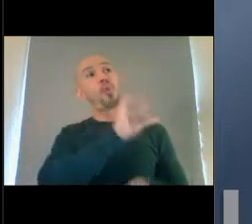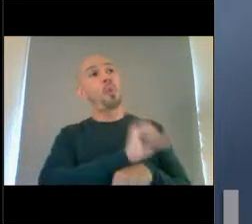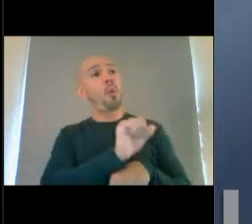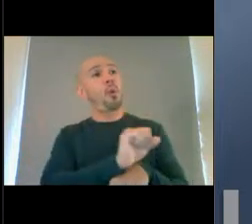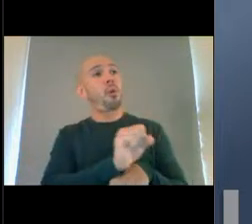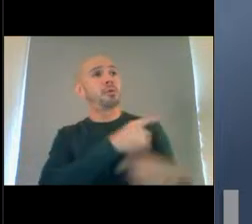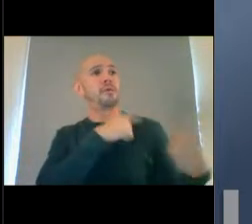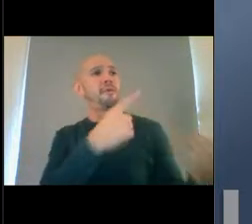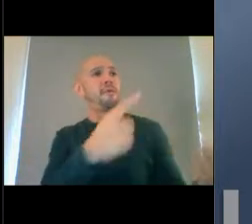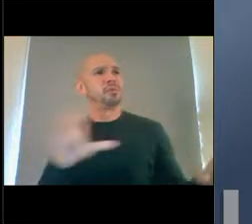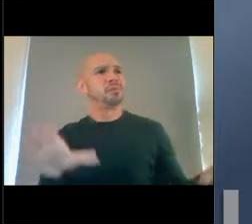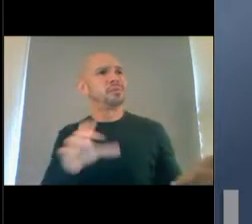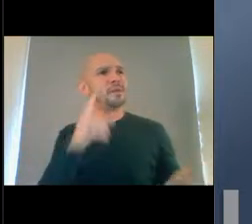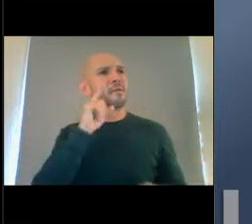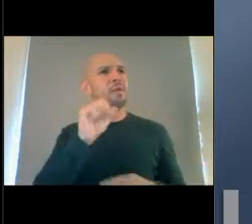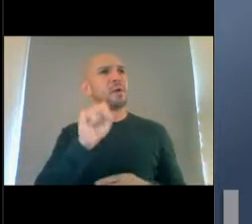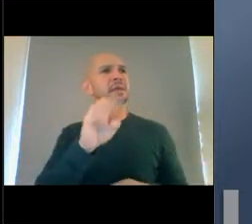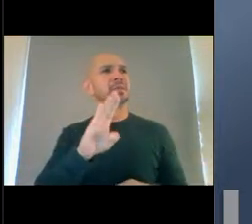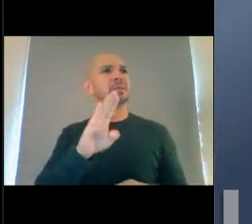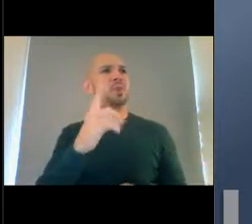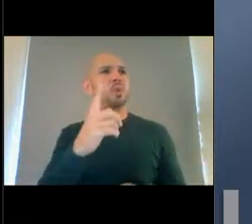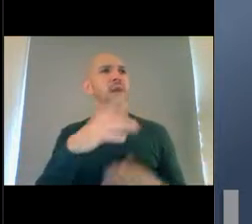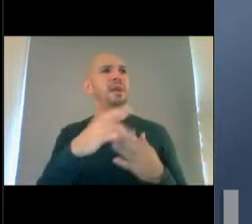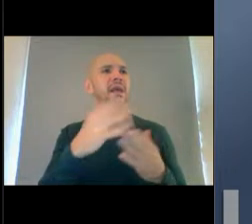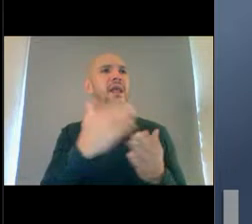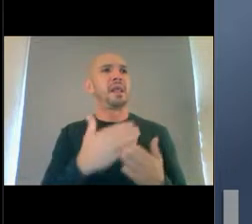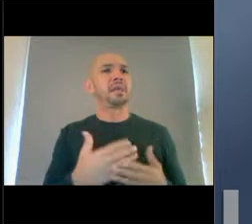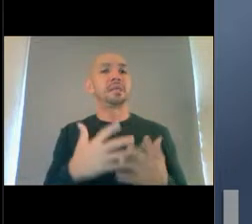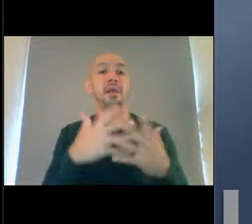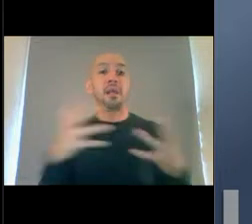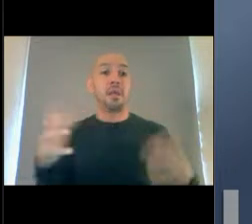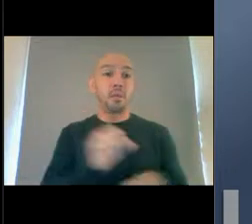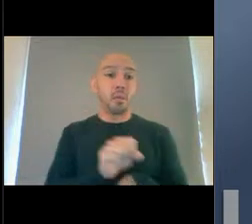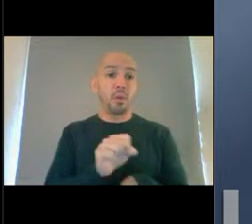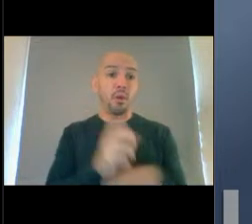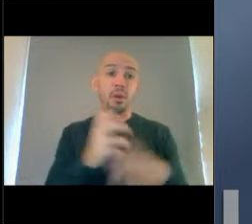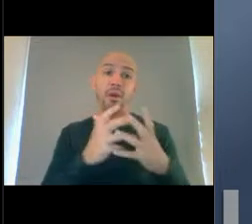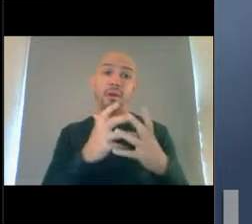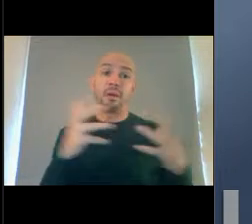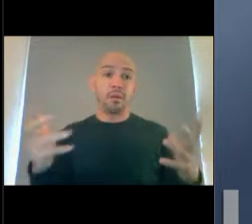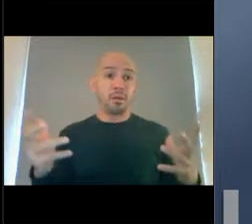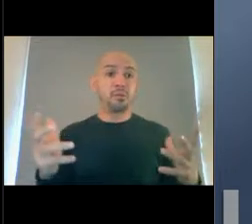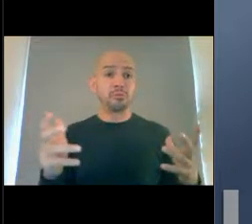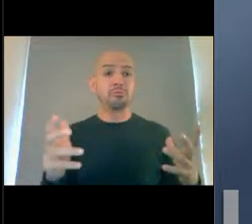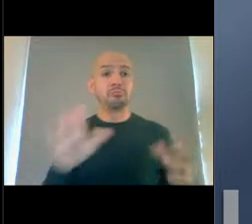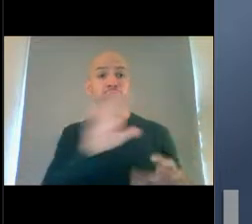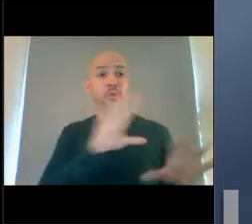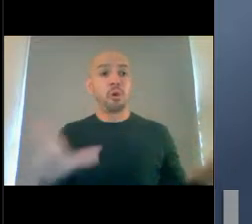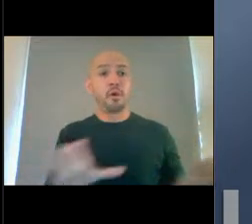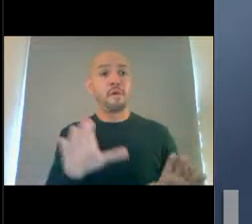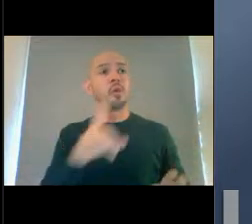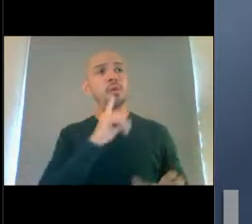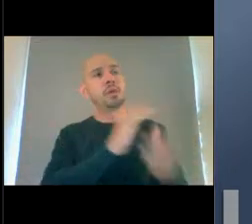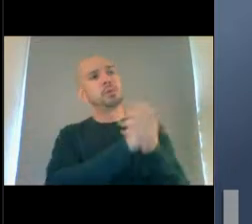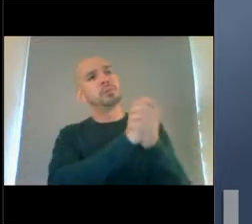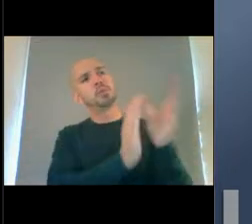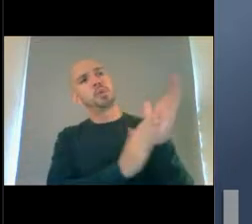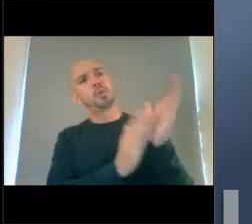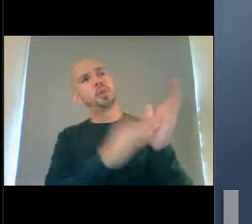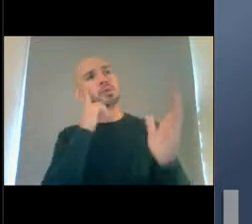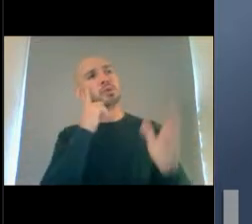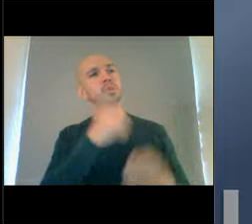guidelines a lot of tremendous a lot of amount of work um and so kudos to all of you